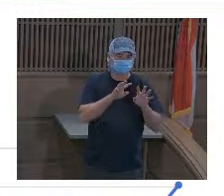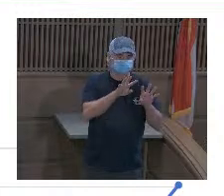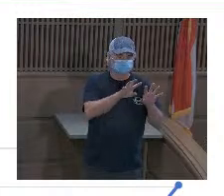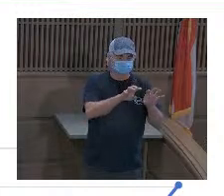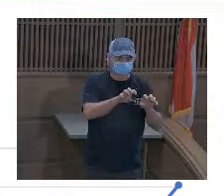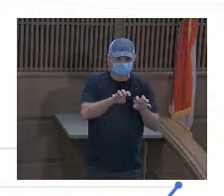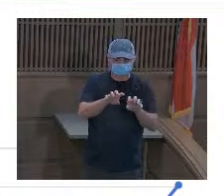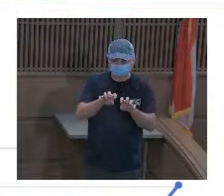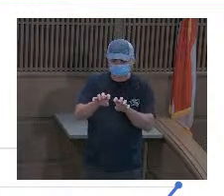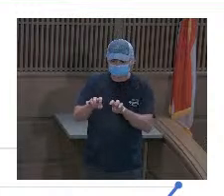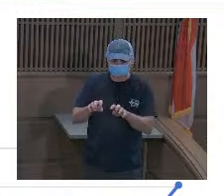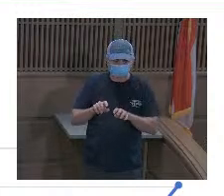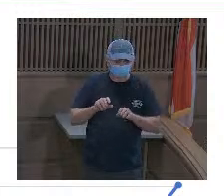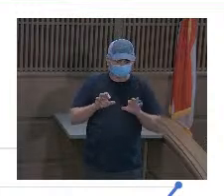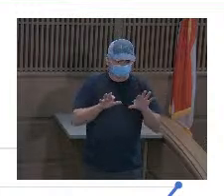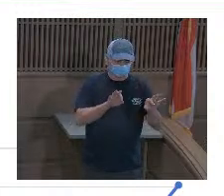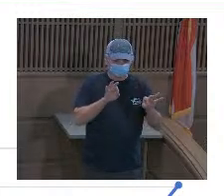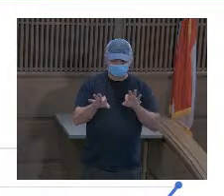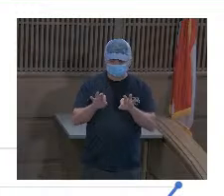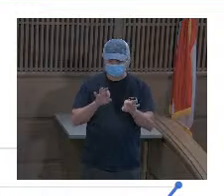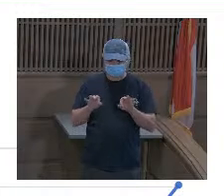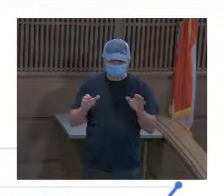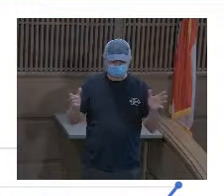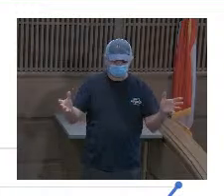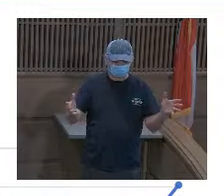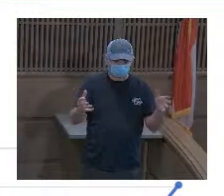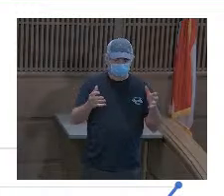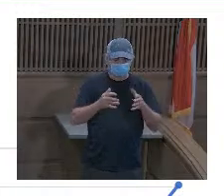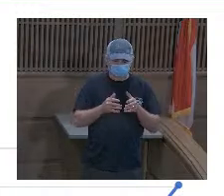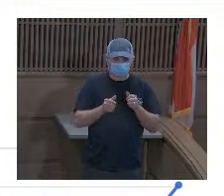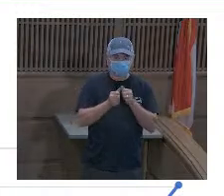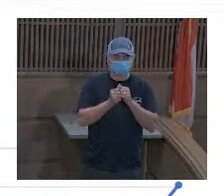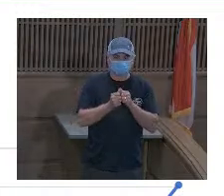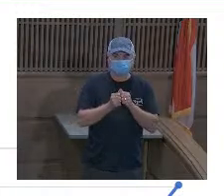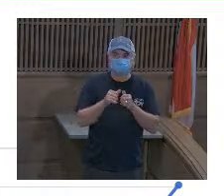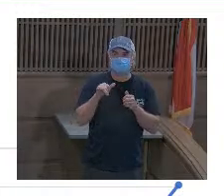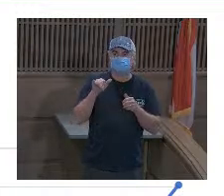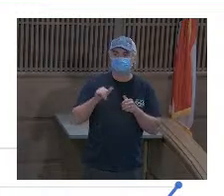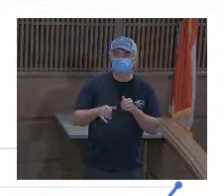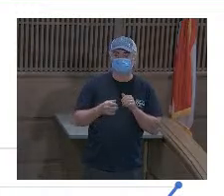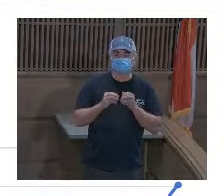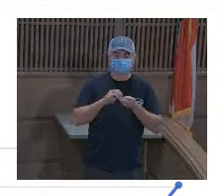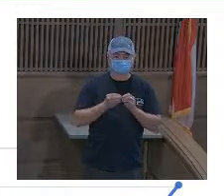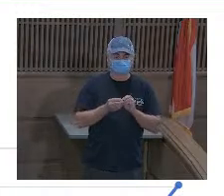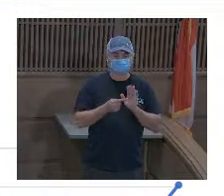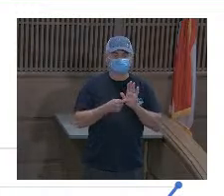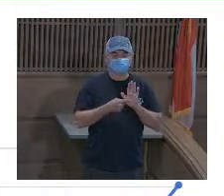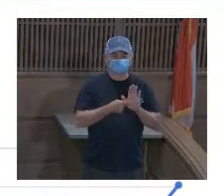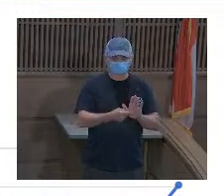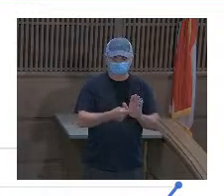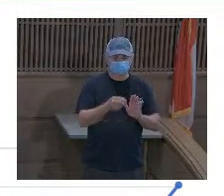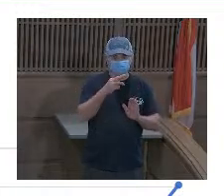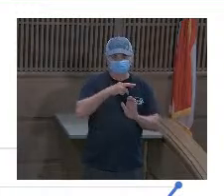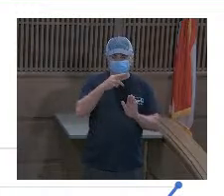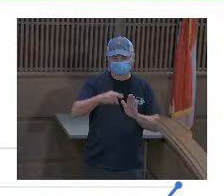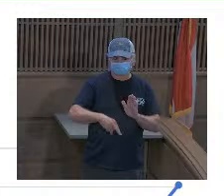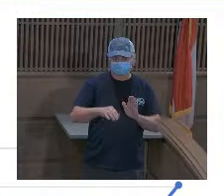various sites in the community. This represents the results, the biweekly results.